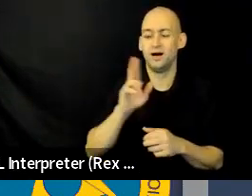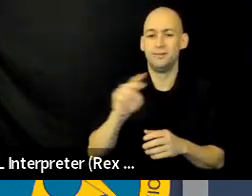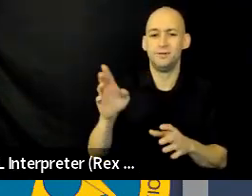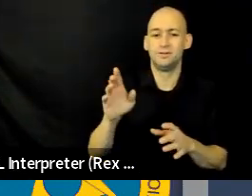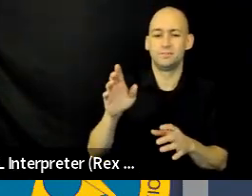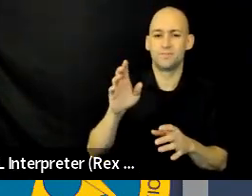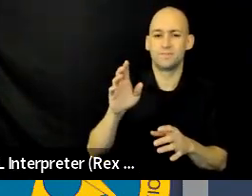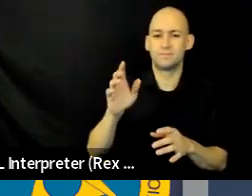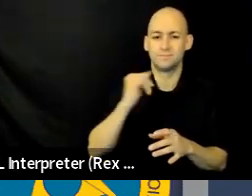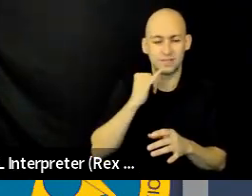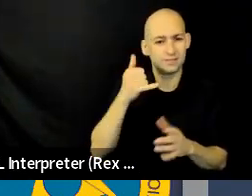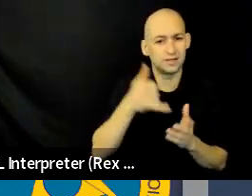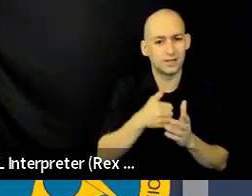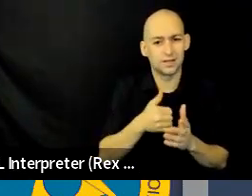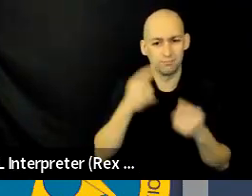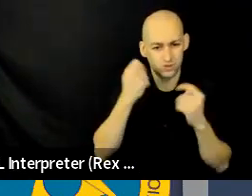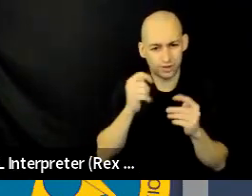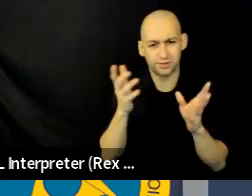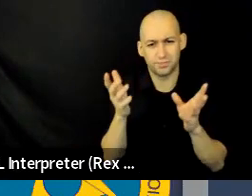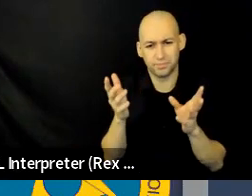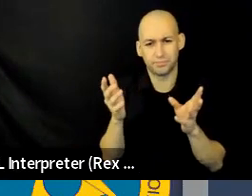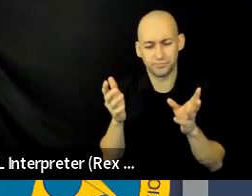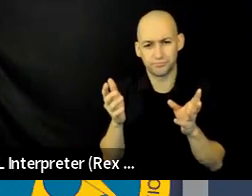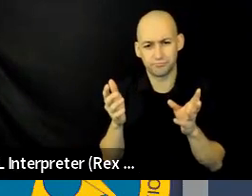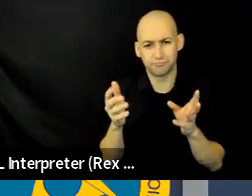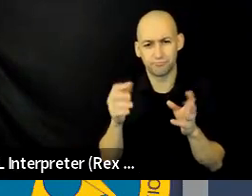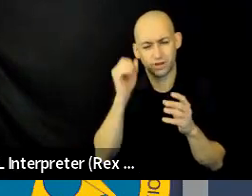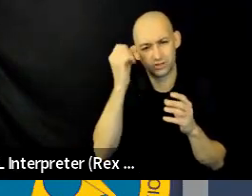So is it, so I'm trying to ascertain what I'm hearing from you. One,